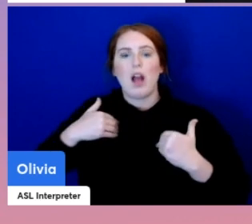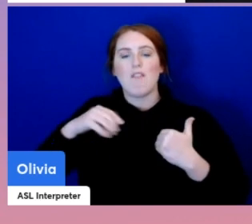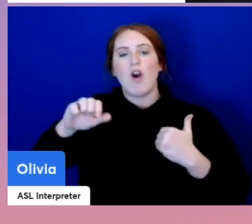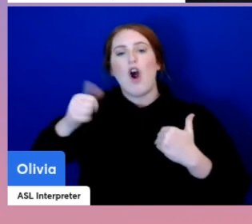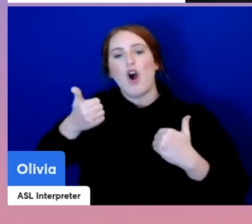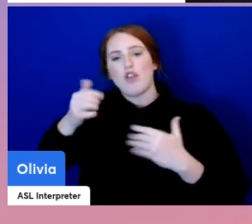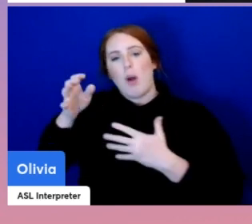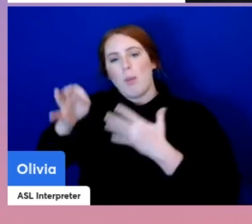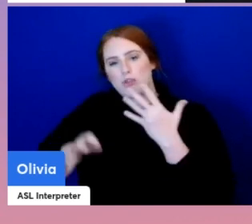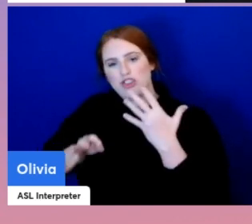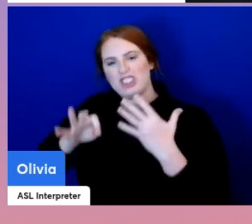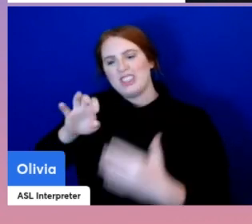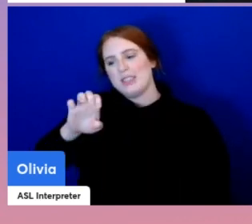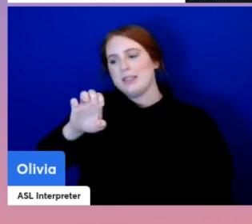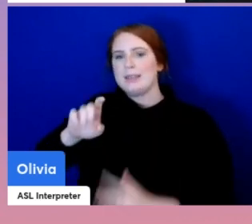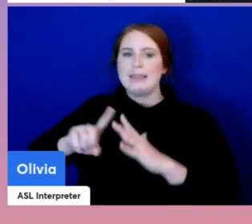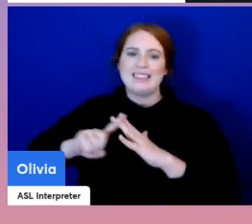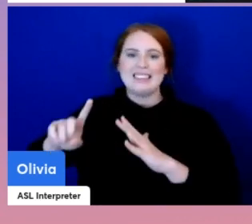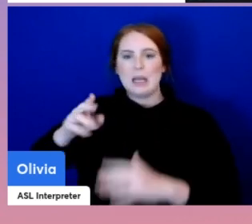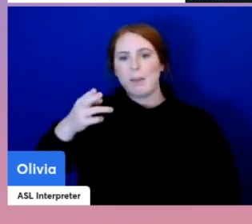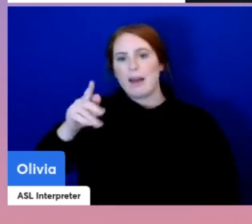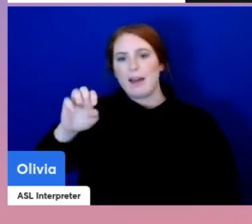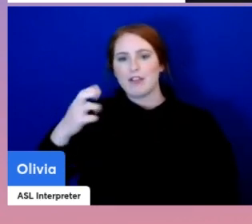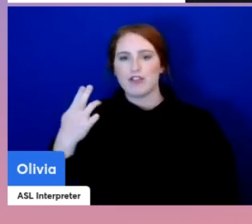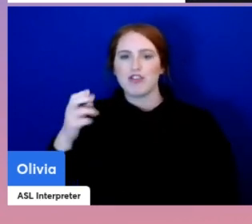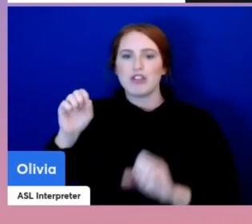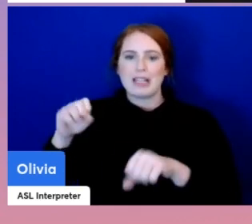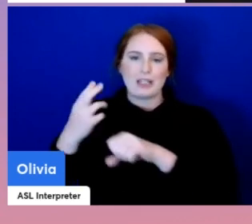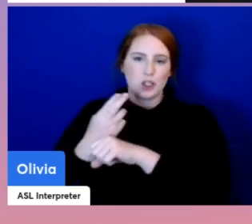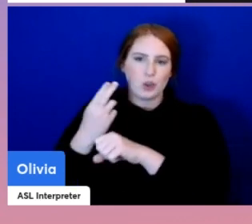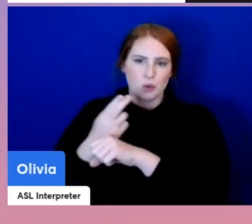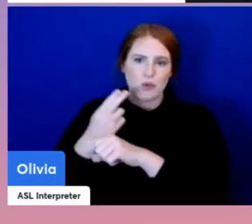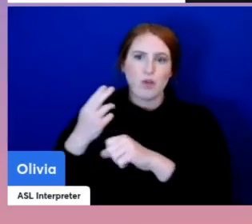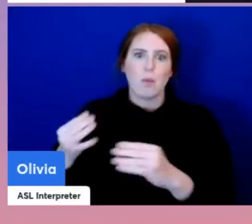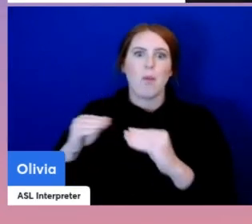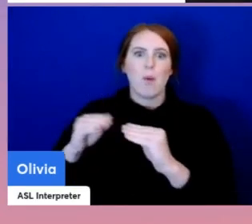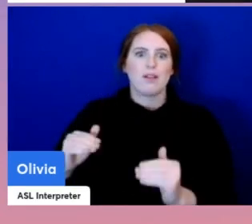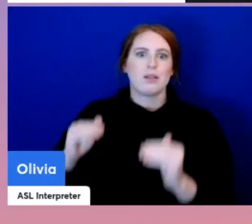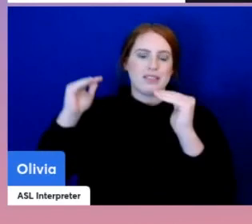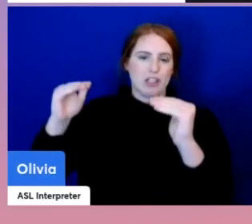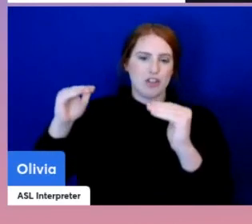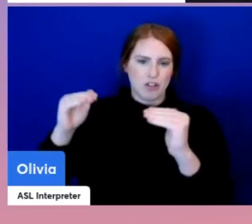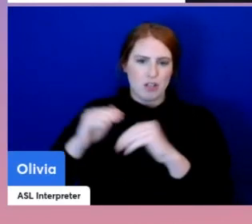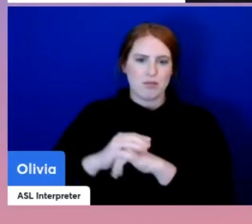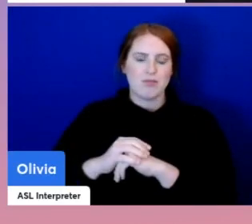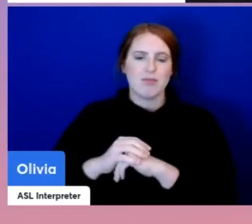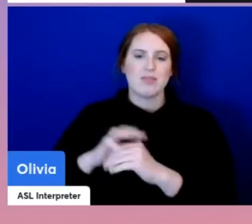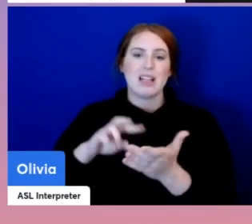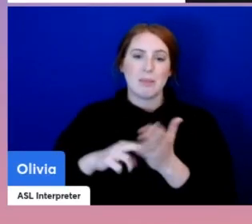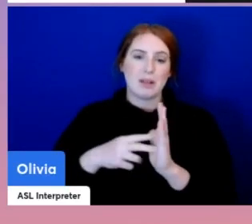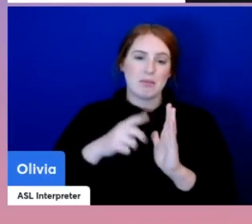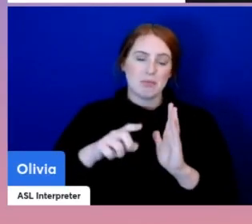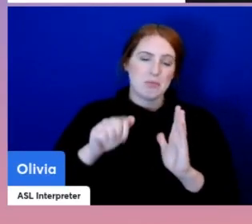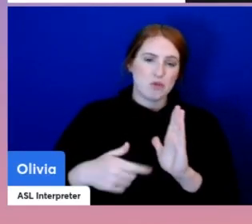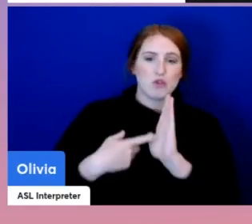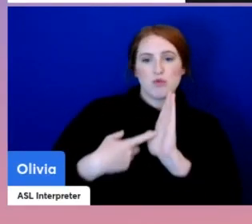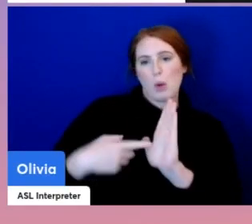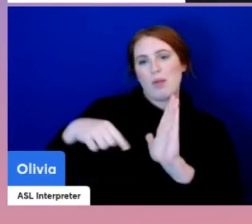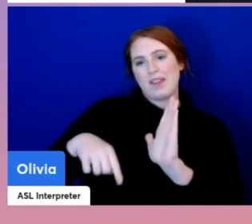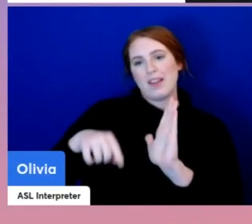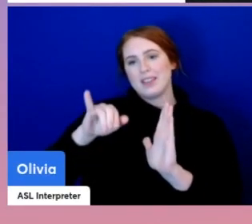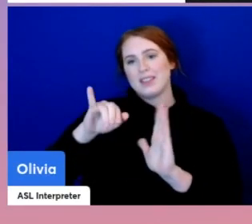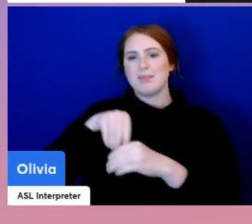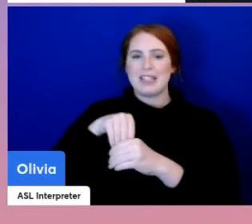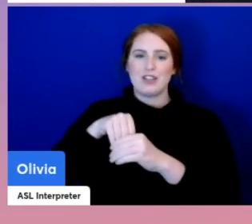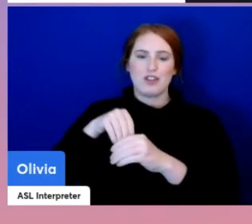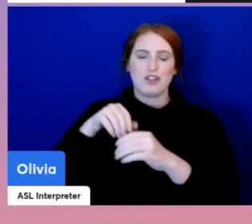use to access greater levels of customization. And that's where you can present the user with this interface, because now you've accelerated the development of